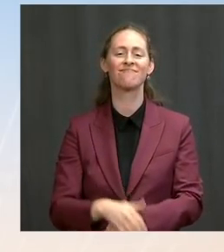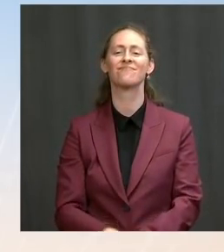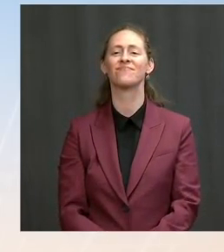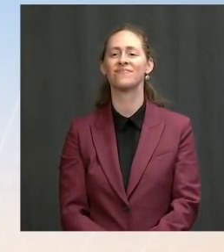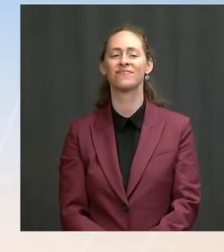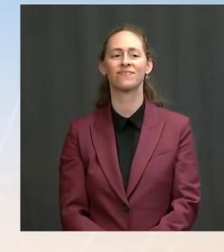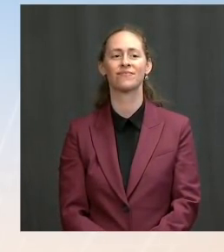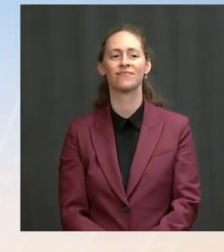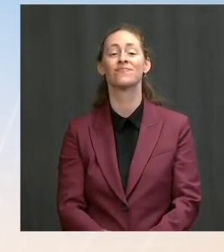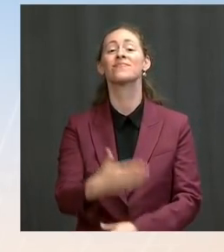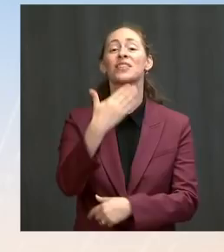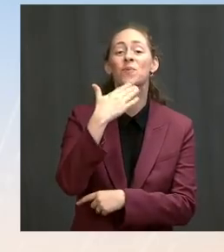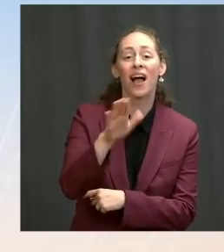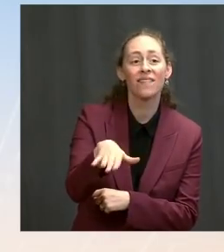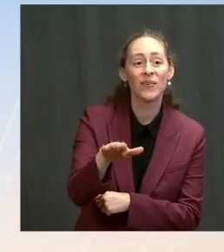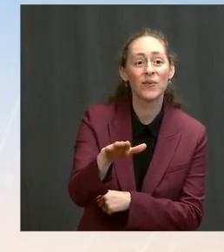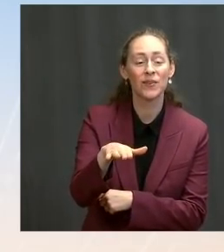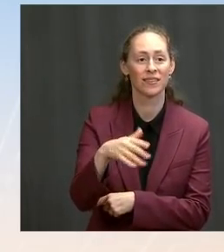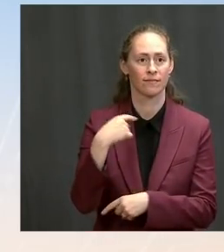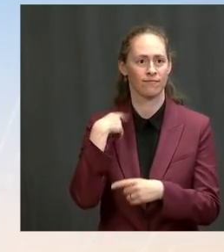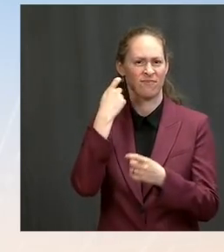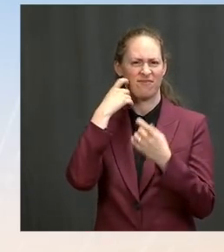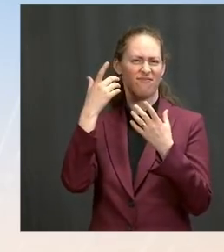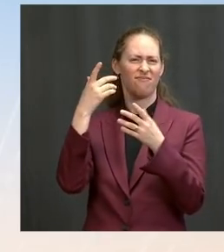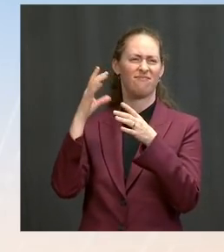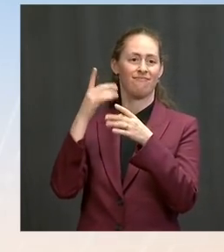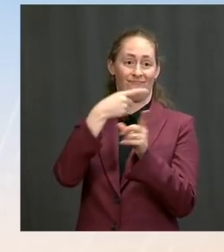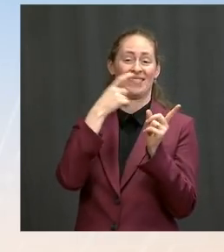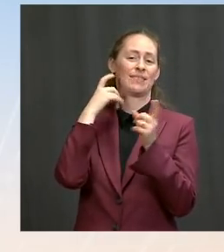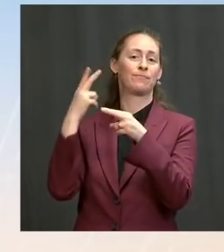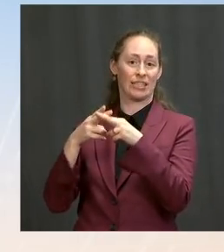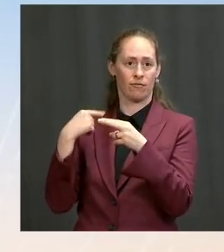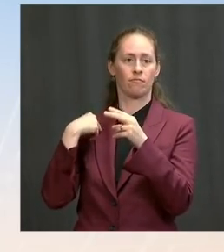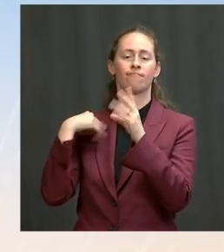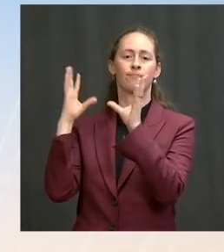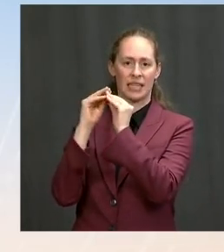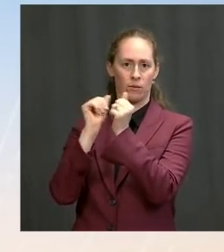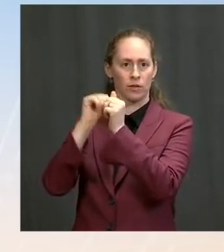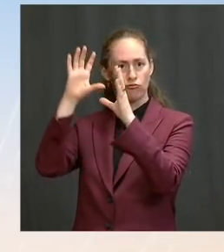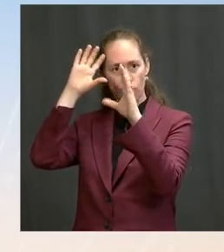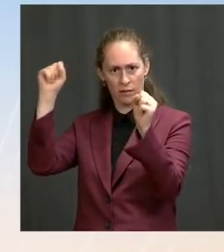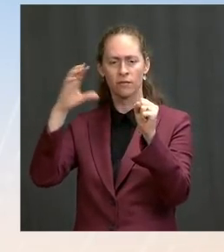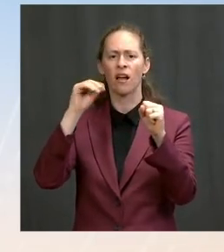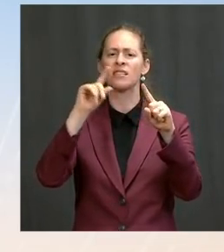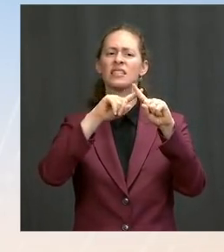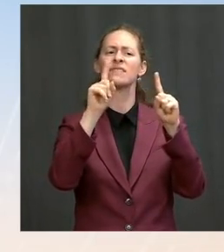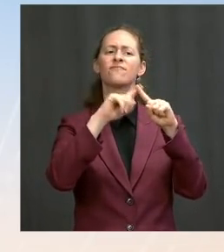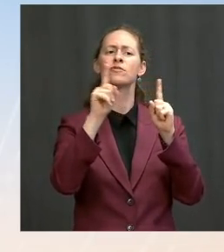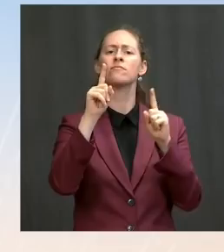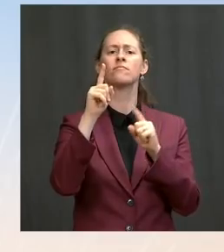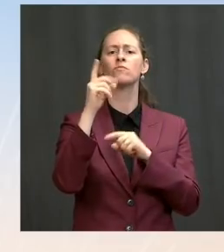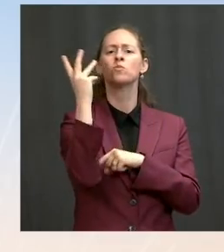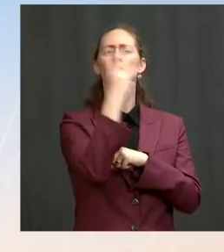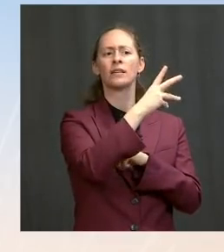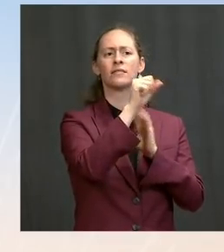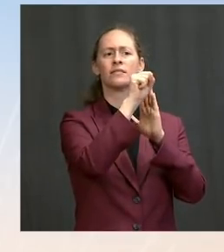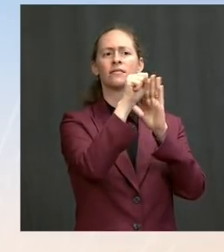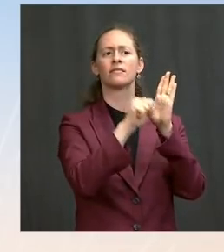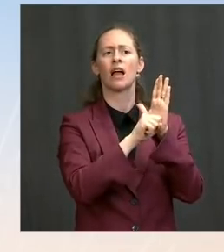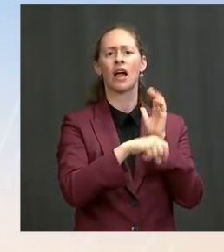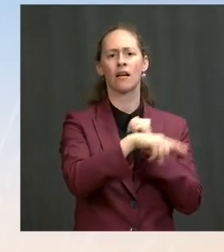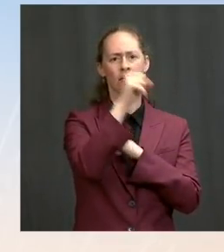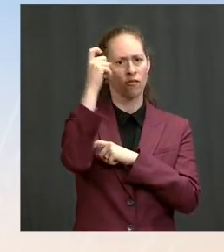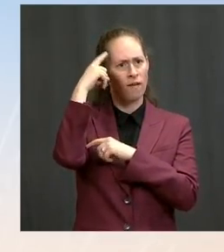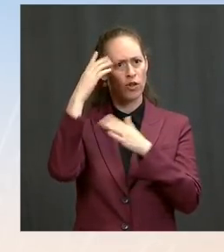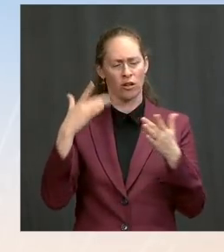just came from the president's meeting on wildfires with Western governors. The increasing intensity of wildfires and heat out west is a major public